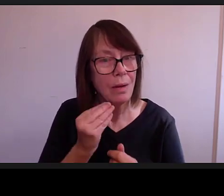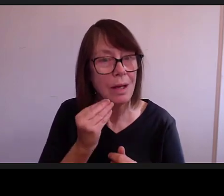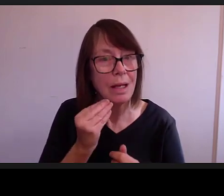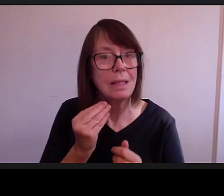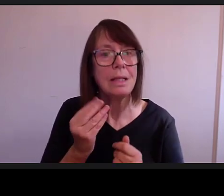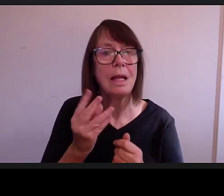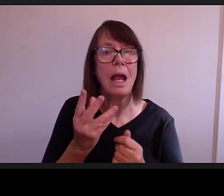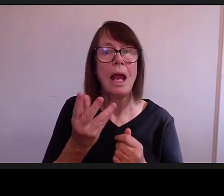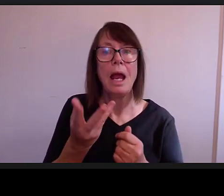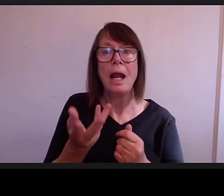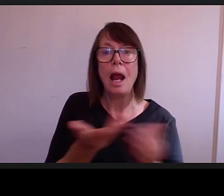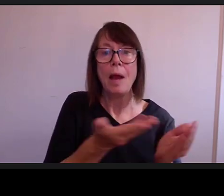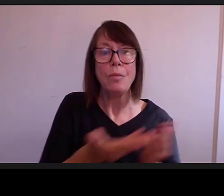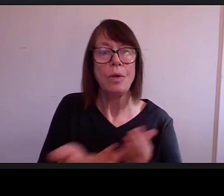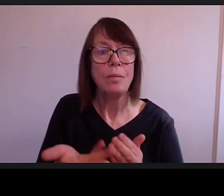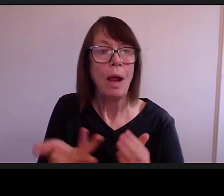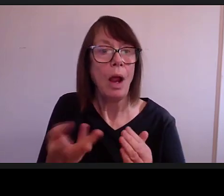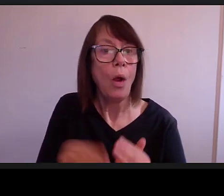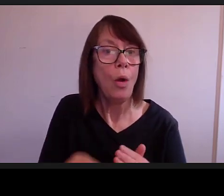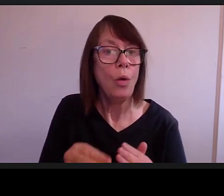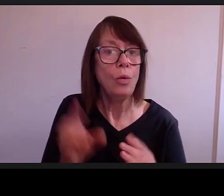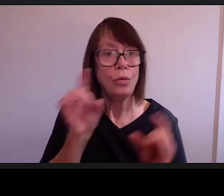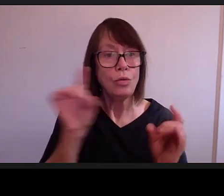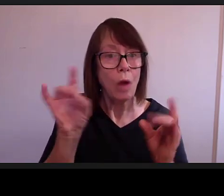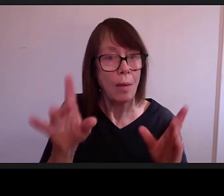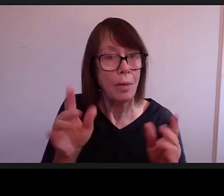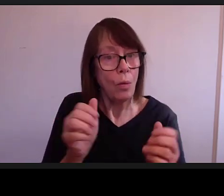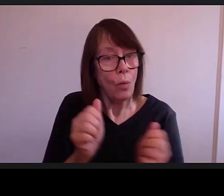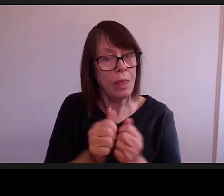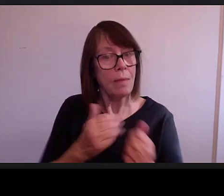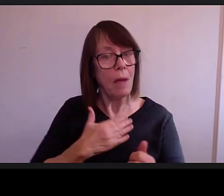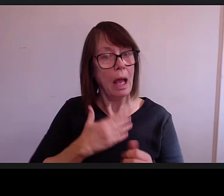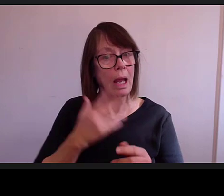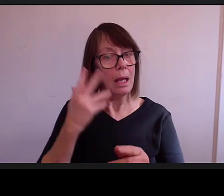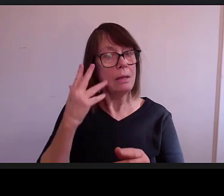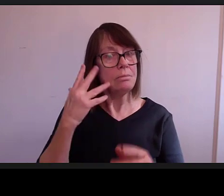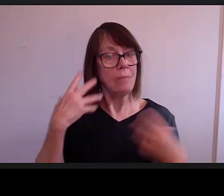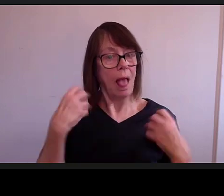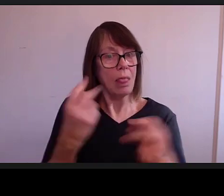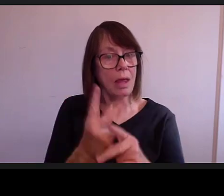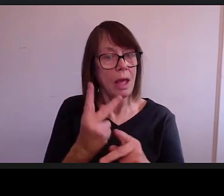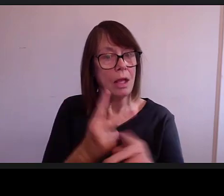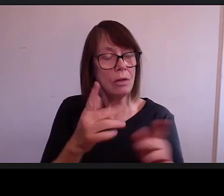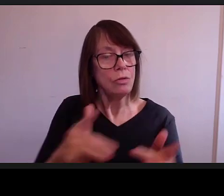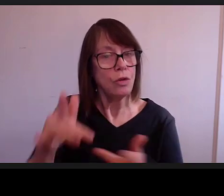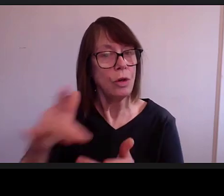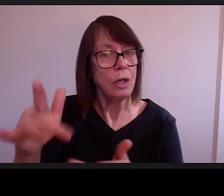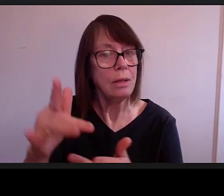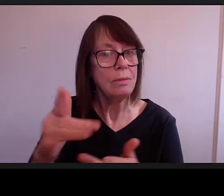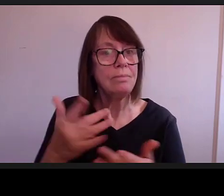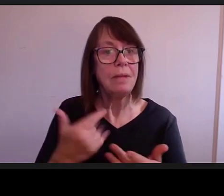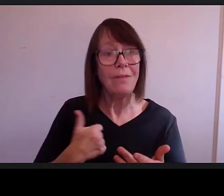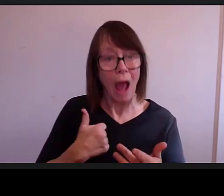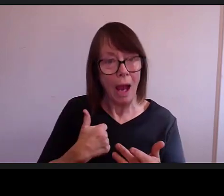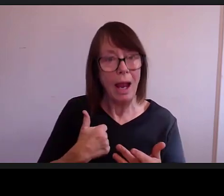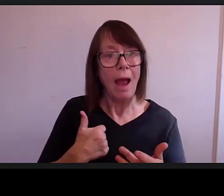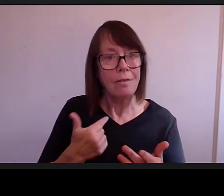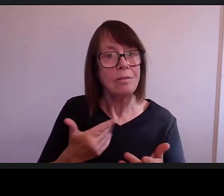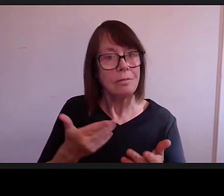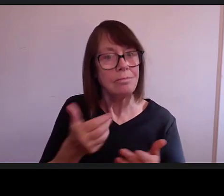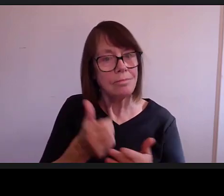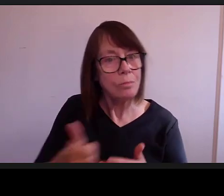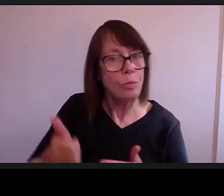my own trauma to my healthcare journey, and that continues to impact me, even as an individual with privilege. And